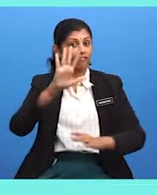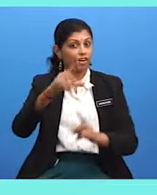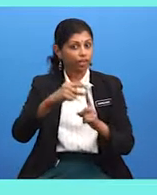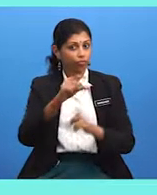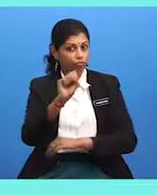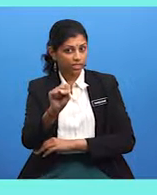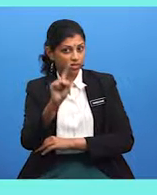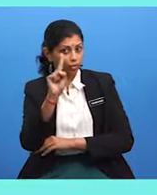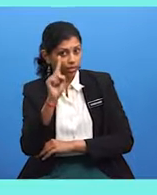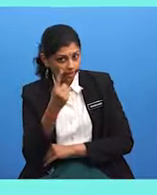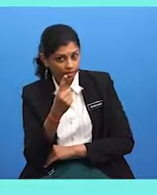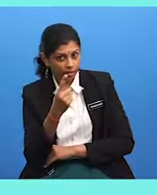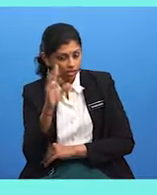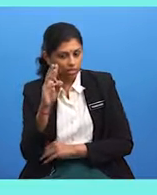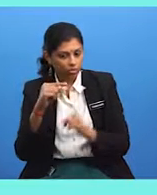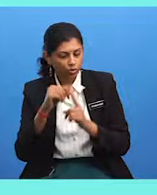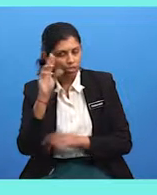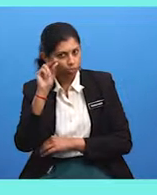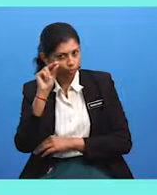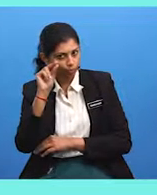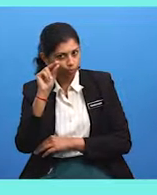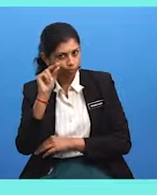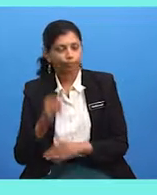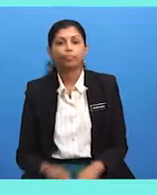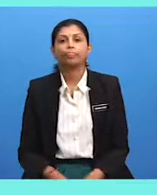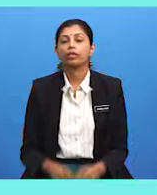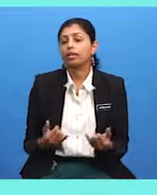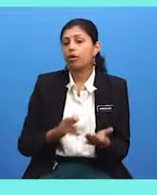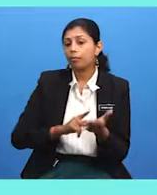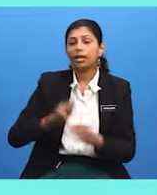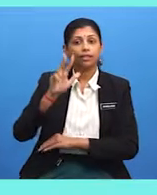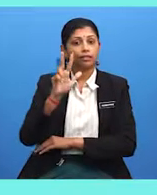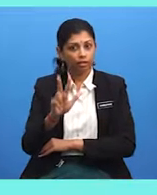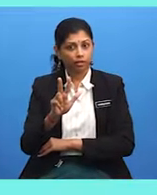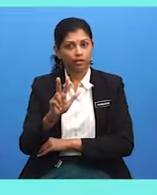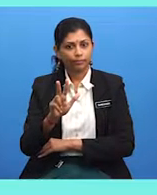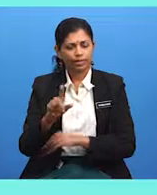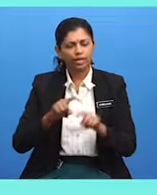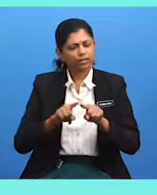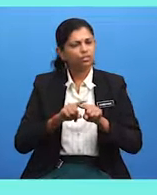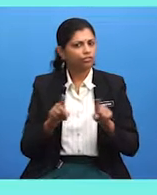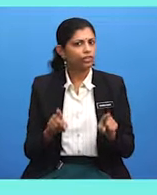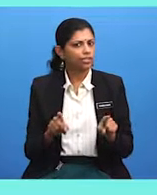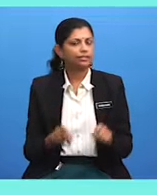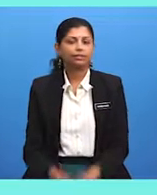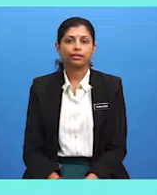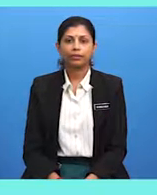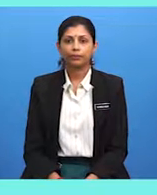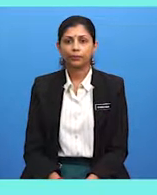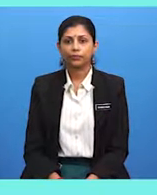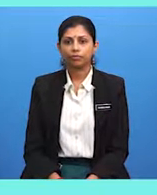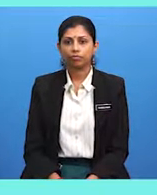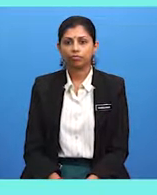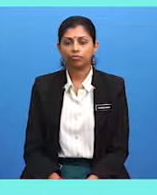words. Now, part 3 is also a bit different. Instead